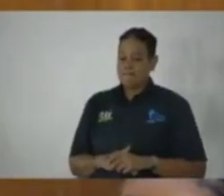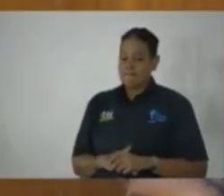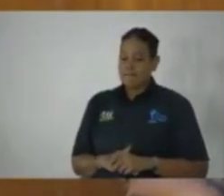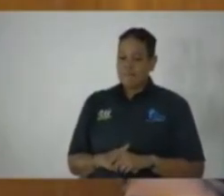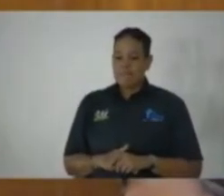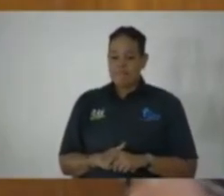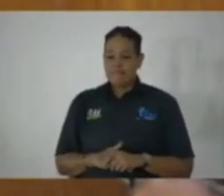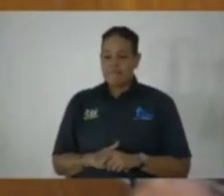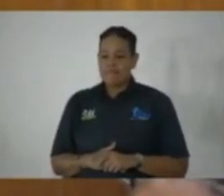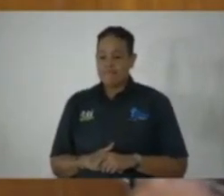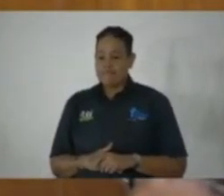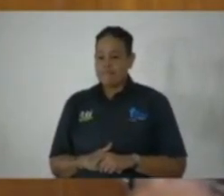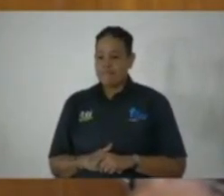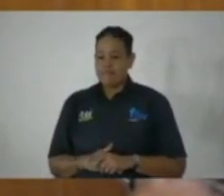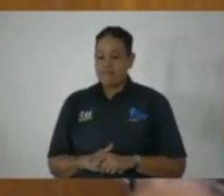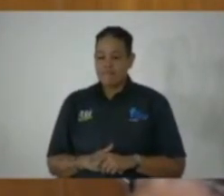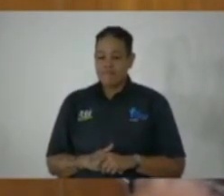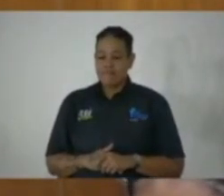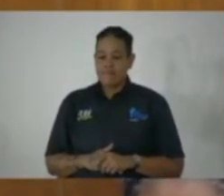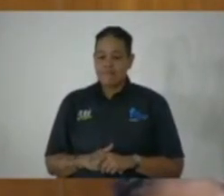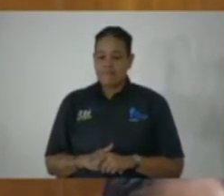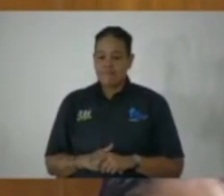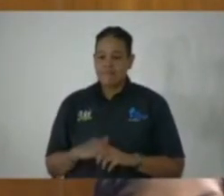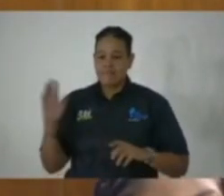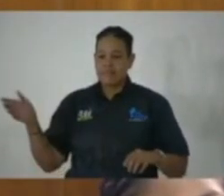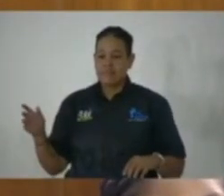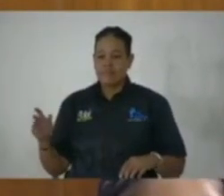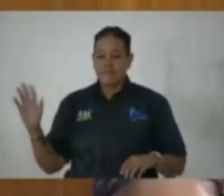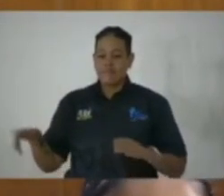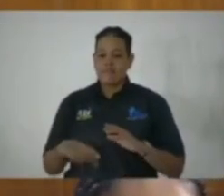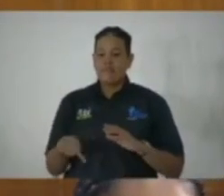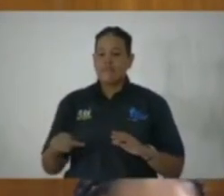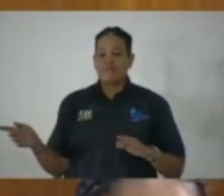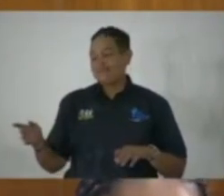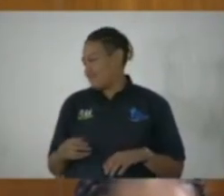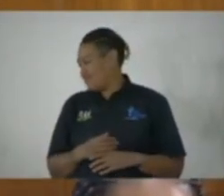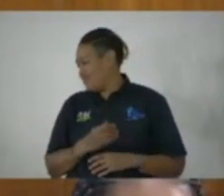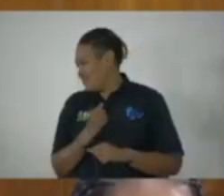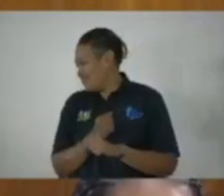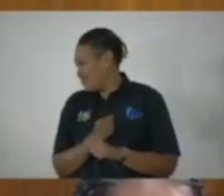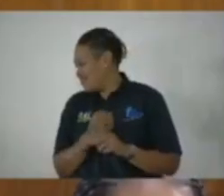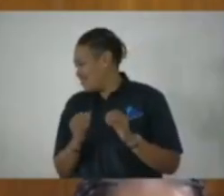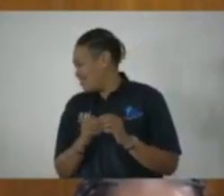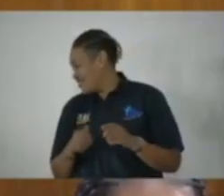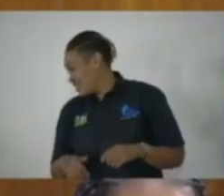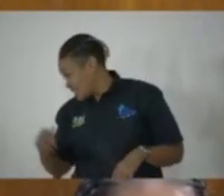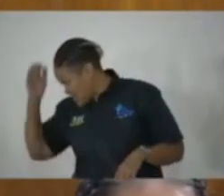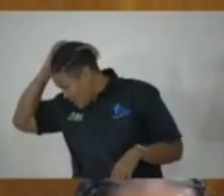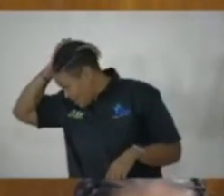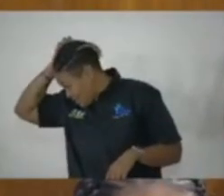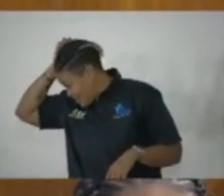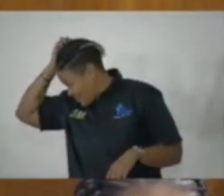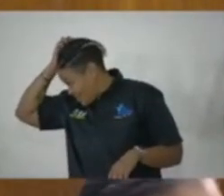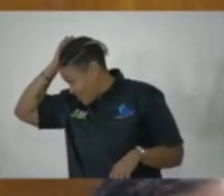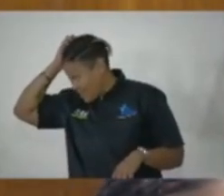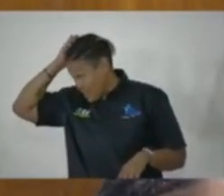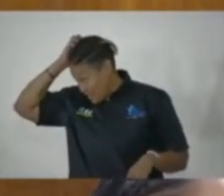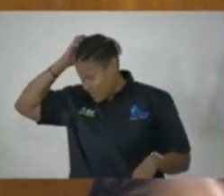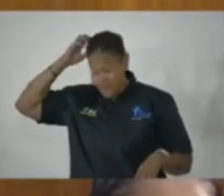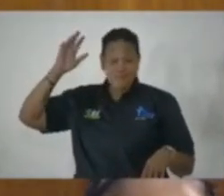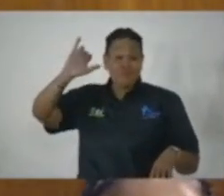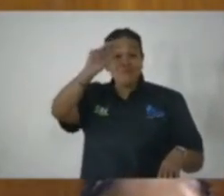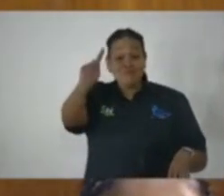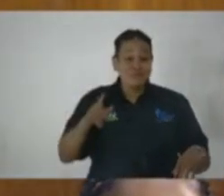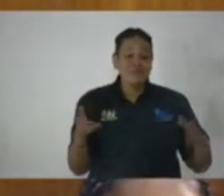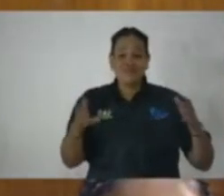In 1962, leave it. All right, cool. Got to their big day, a record document. The JLP